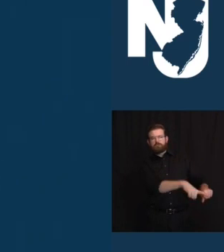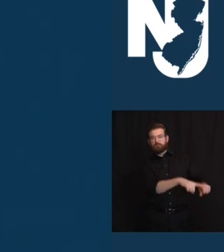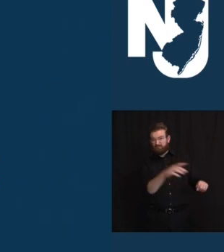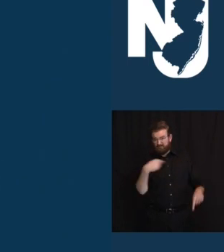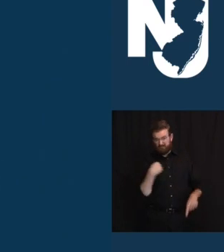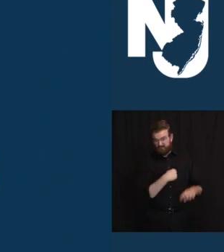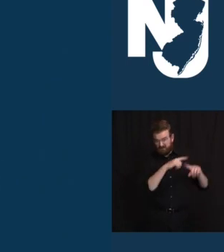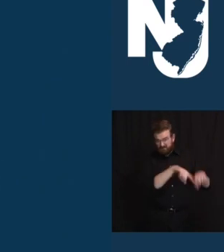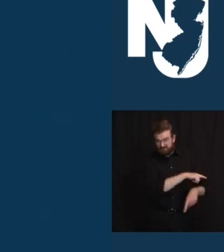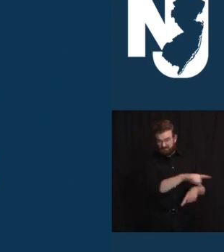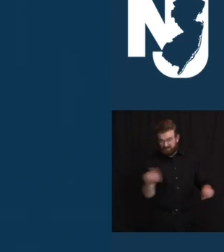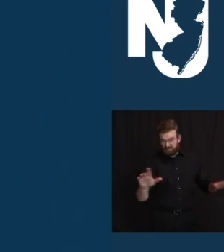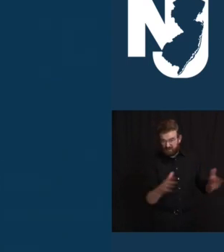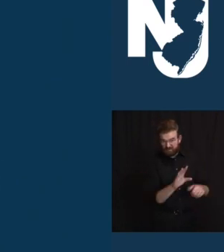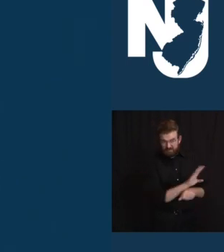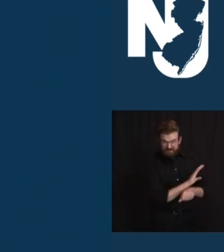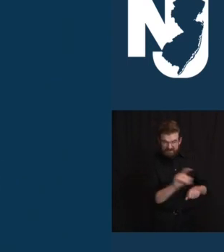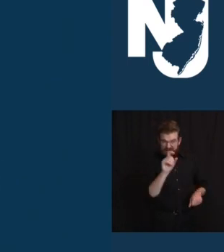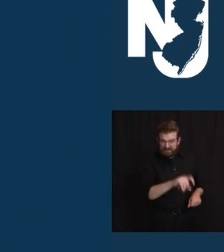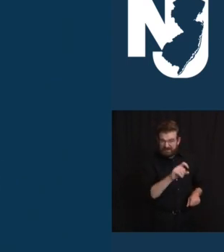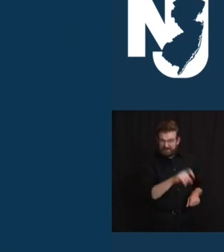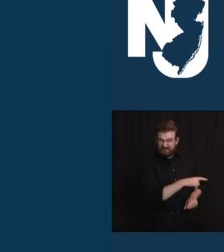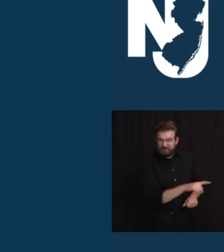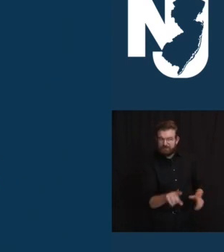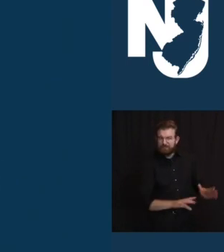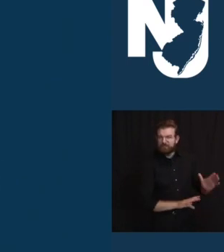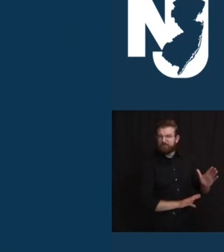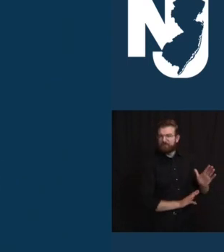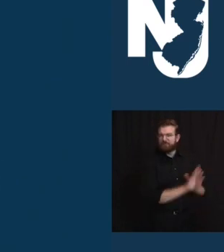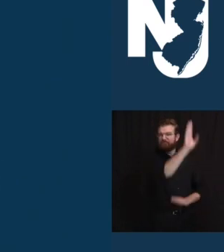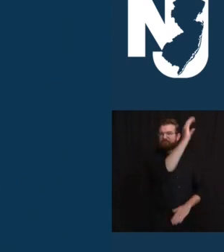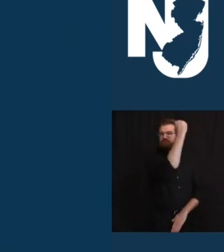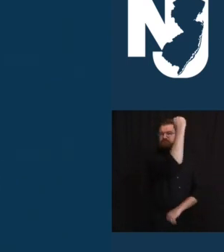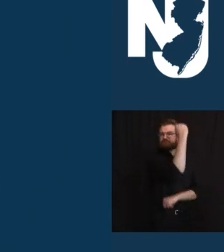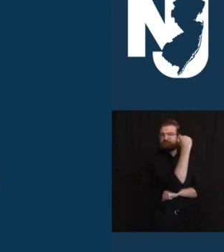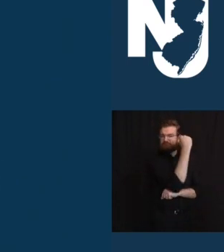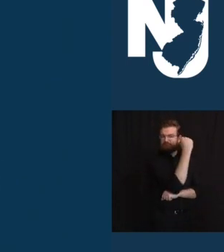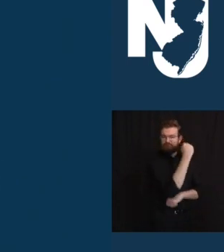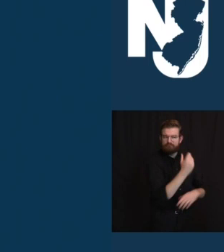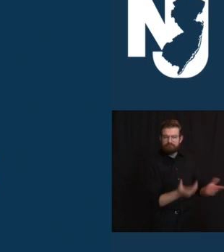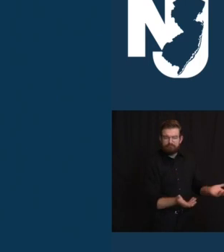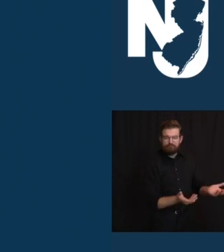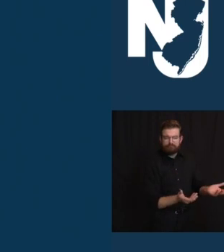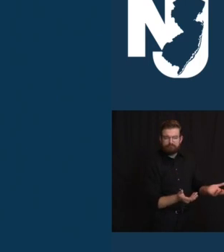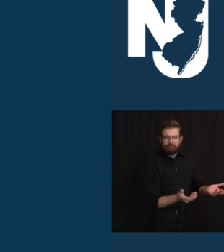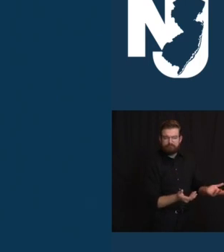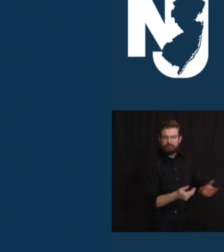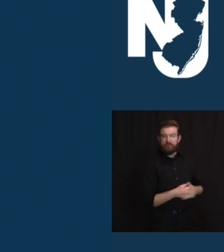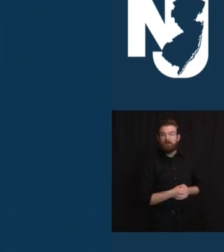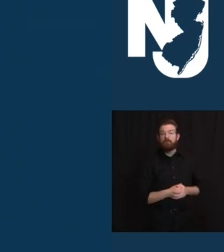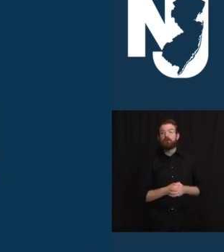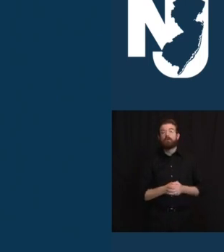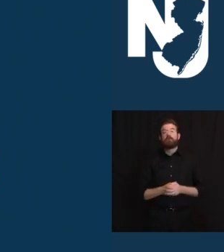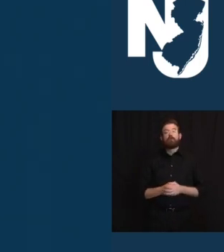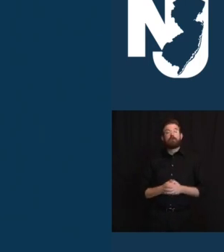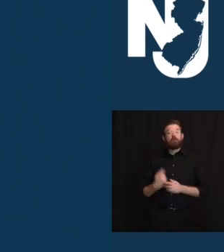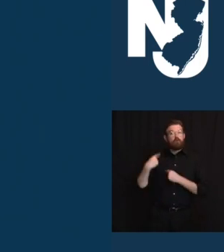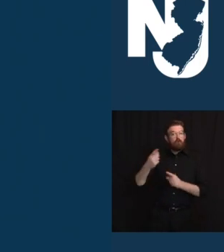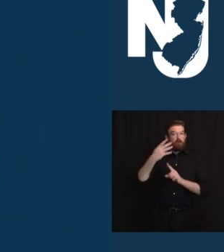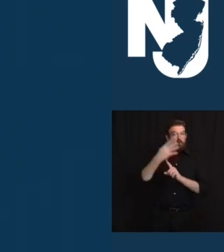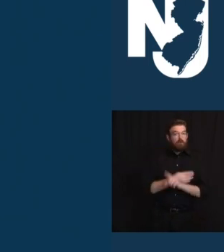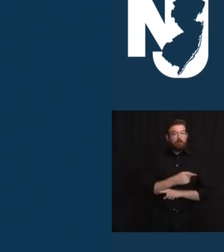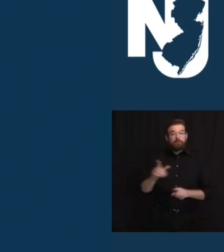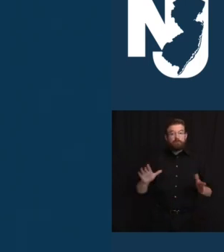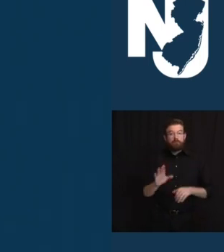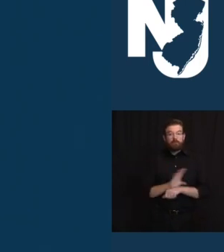recovery reaches into not most, but every community. We know these past 4 months have been really hard on many small